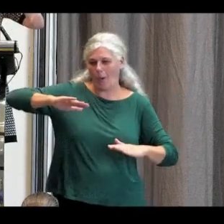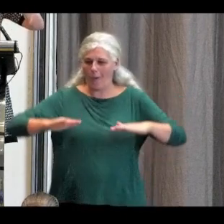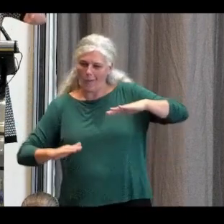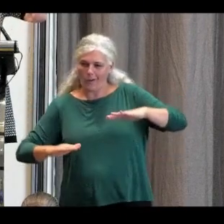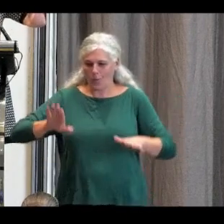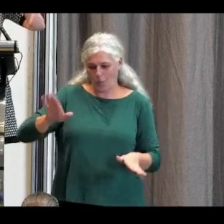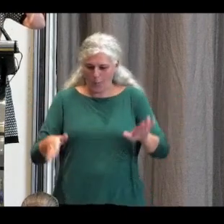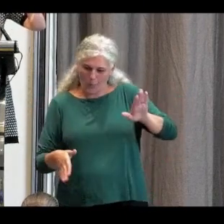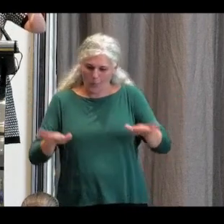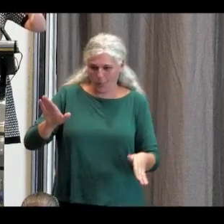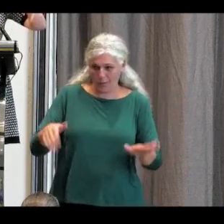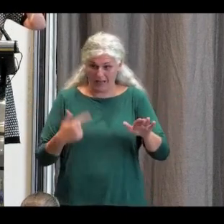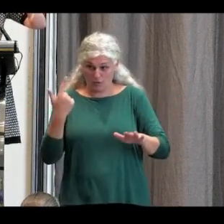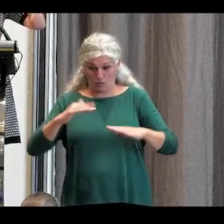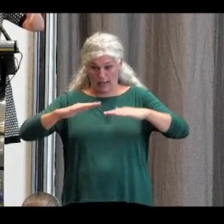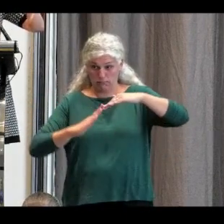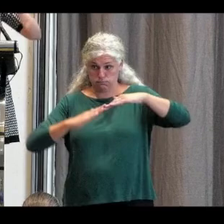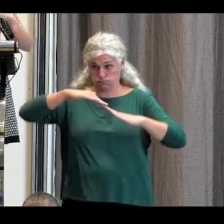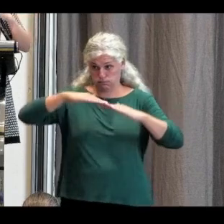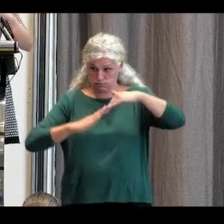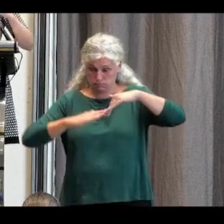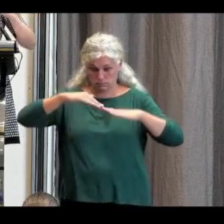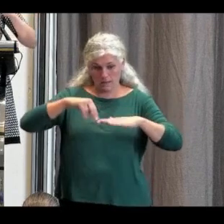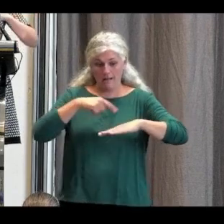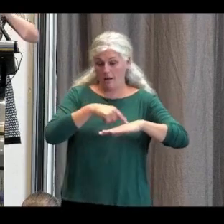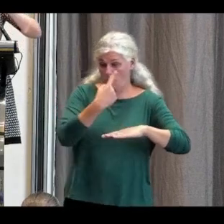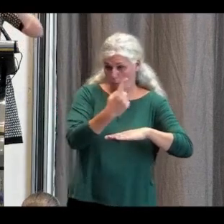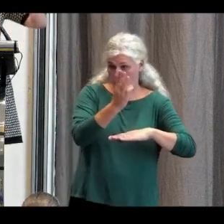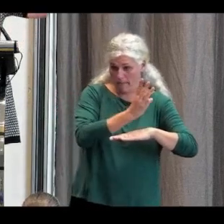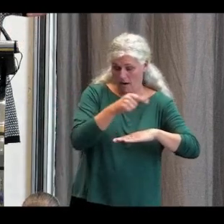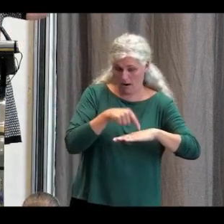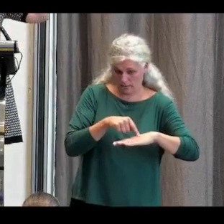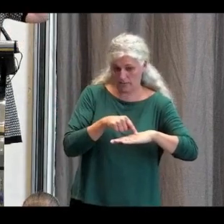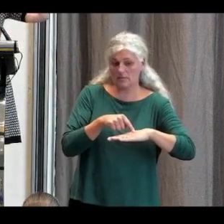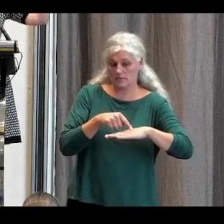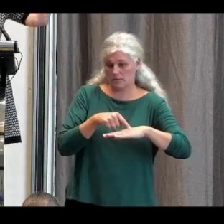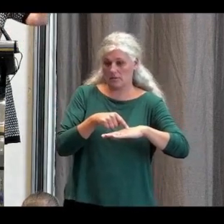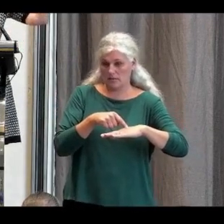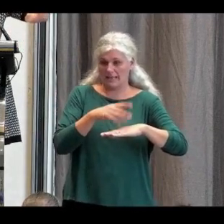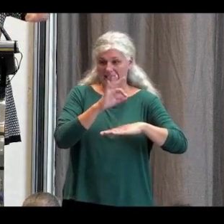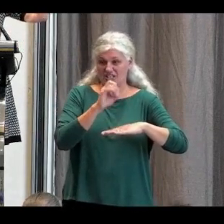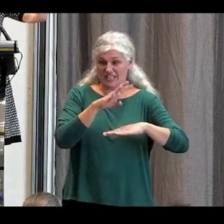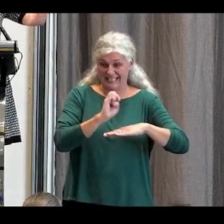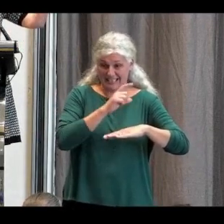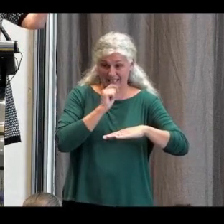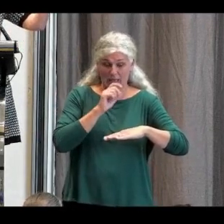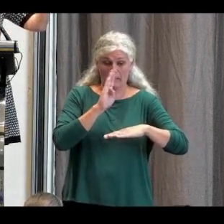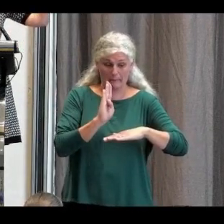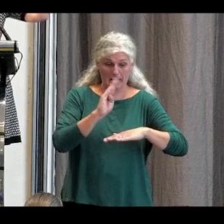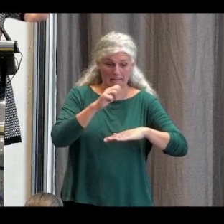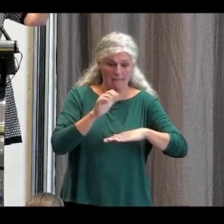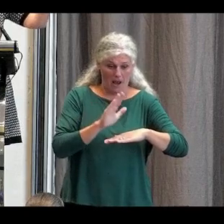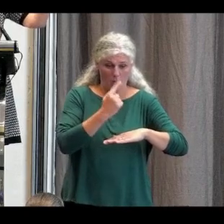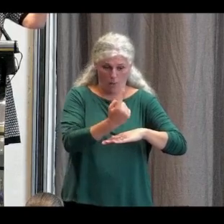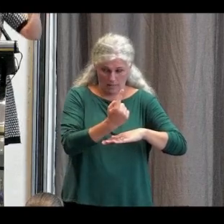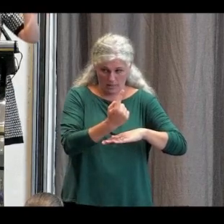have two arms in this seesaw. So we have one arm that we have these genes called BMAL1